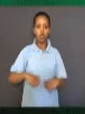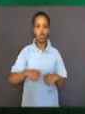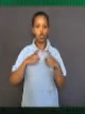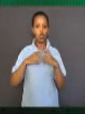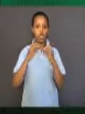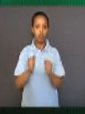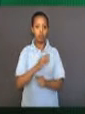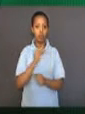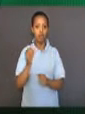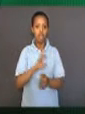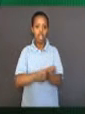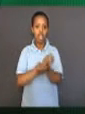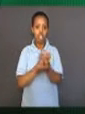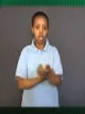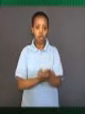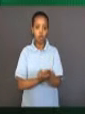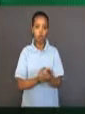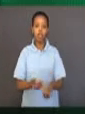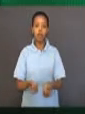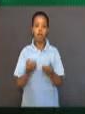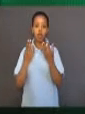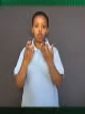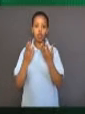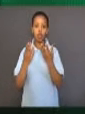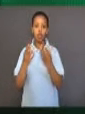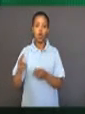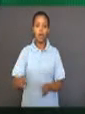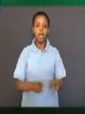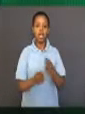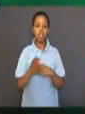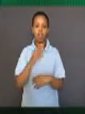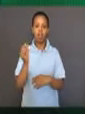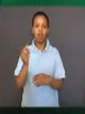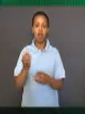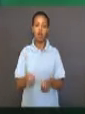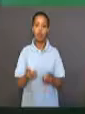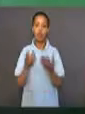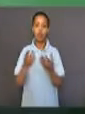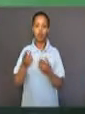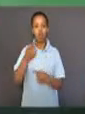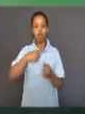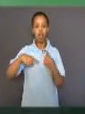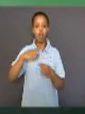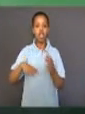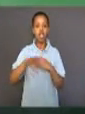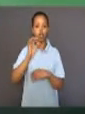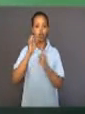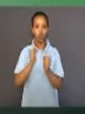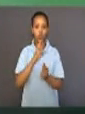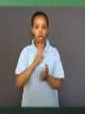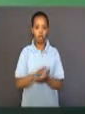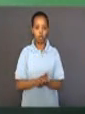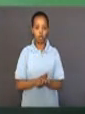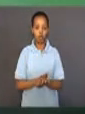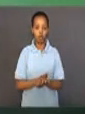their energy from many different compounds. They are